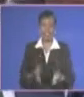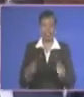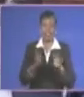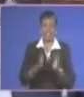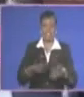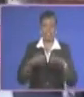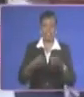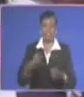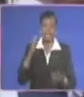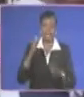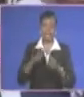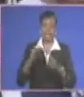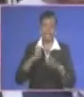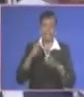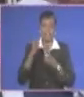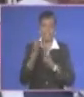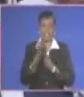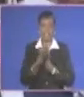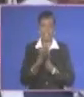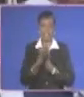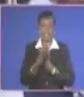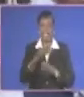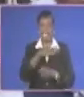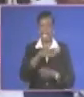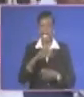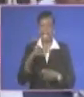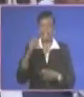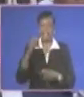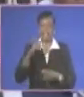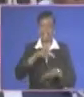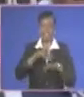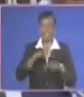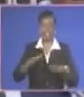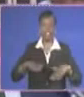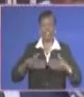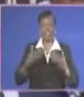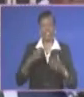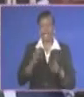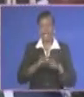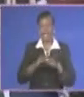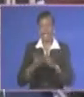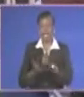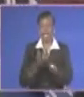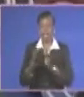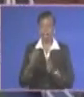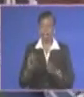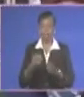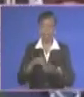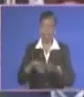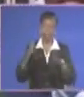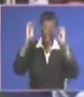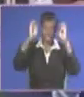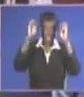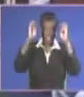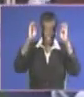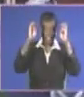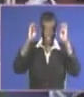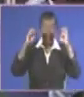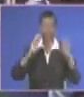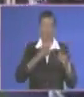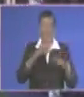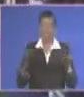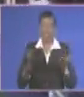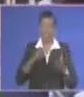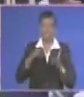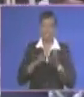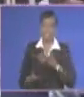society and in particular to our nation's youth as we assist them with their education. And so hence the reason we are here this morning